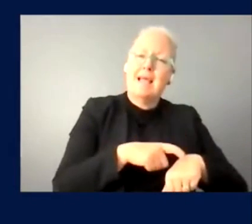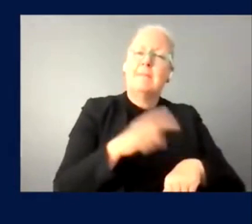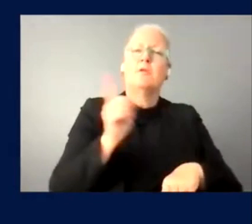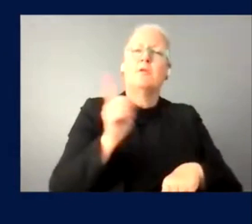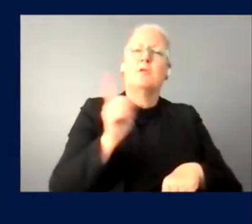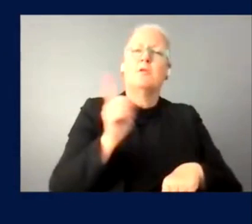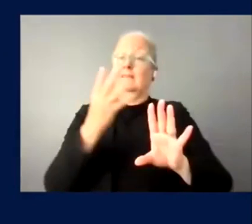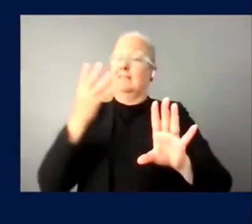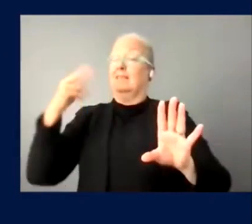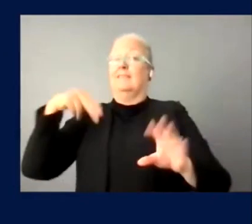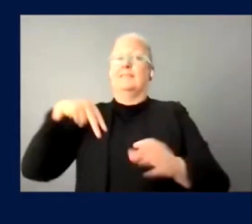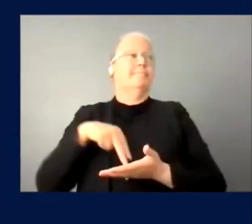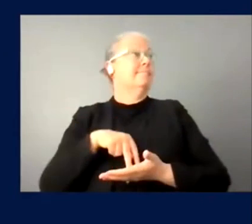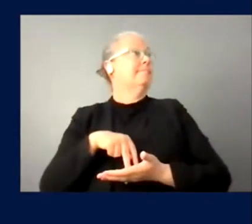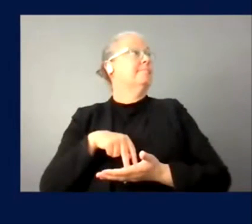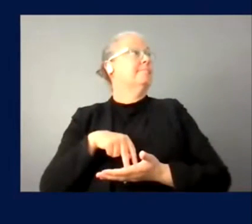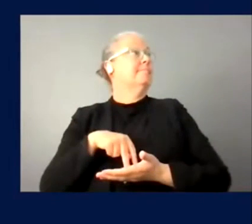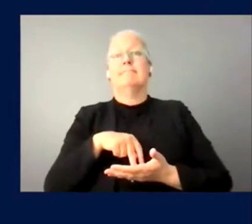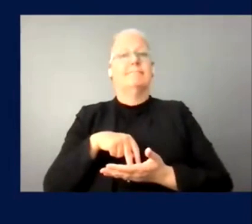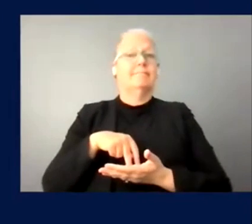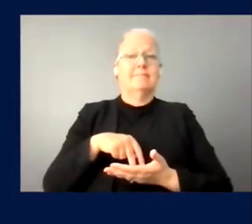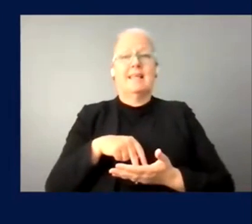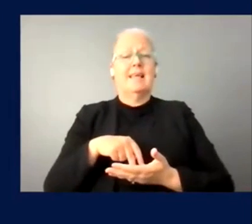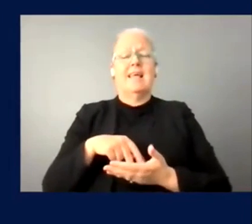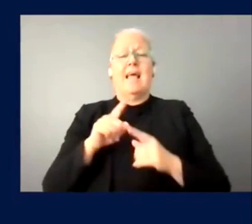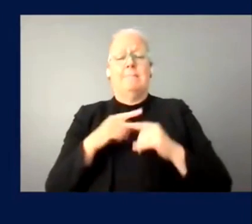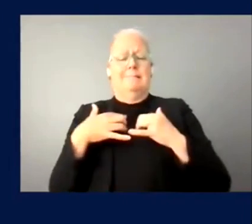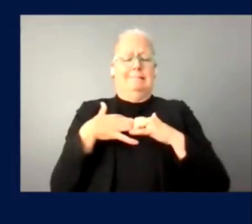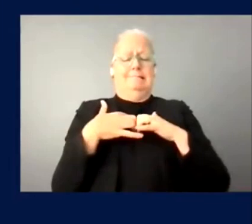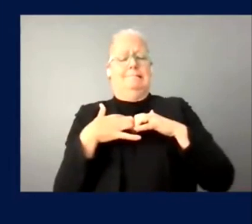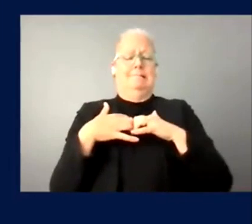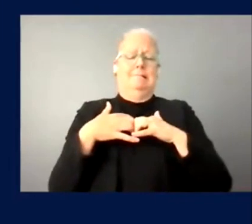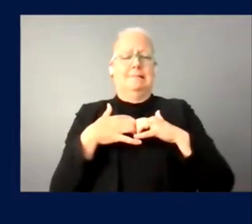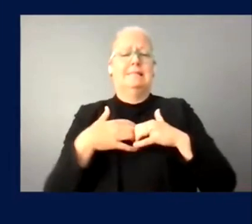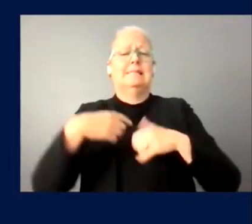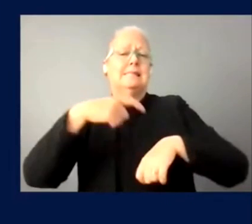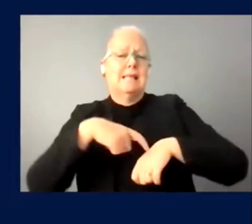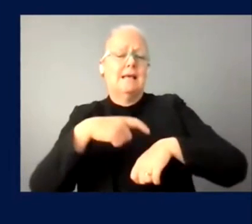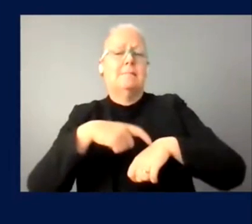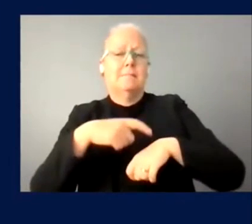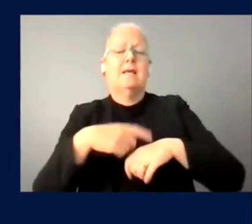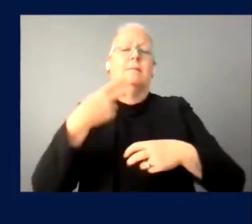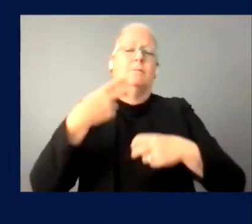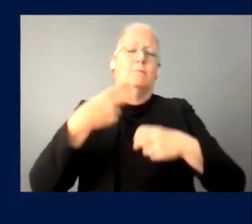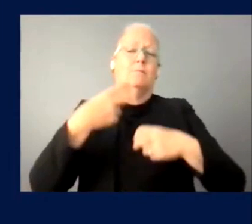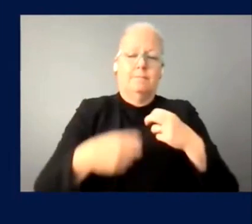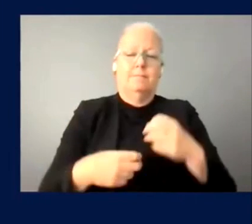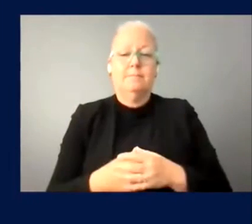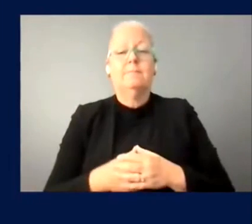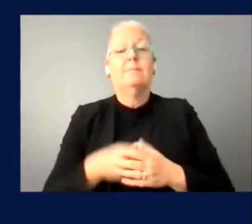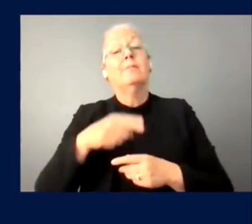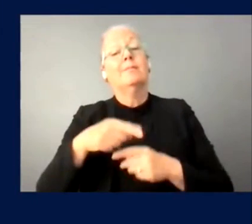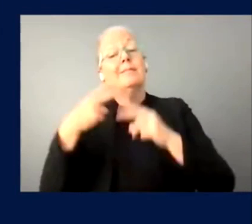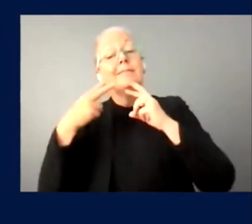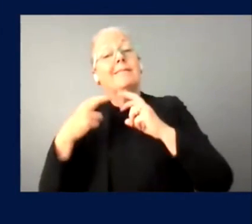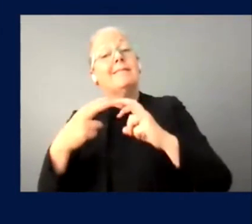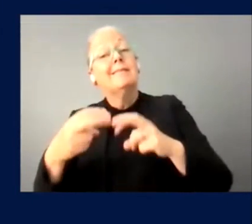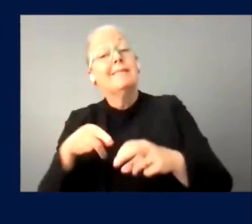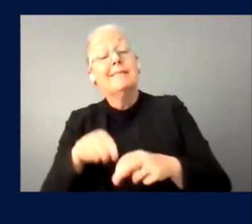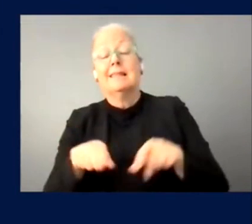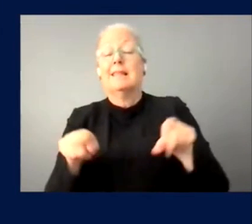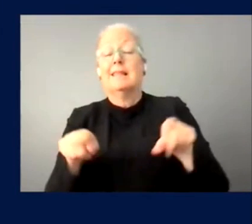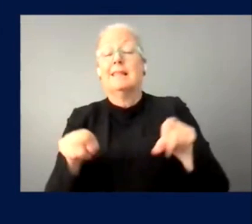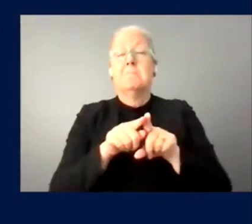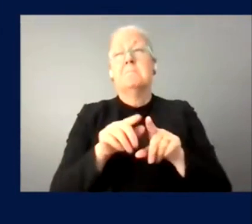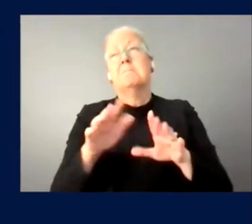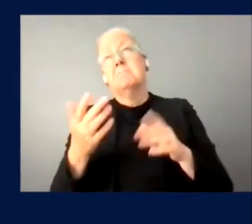problems. This was something we found a preference for in the survey as well, with about 2/3 of fans saying that